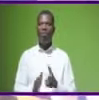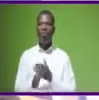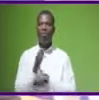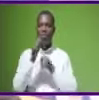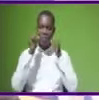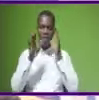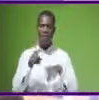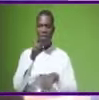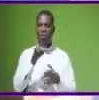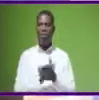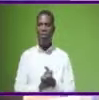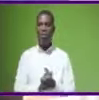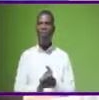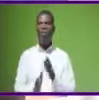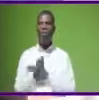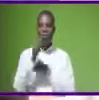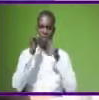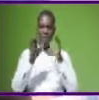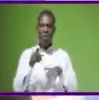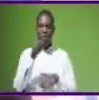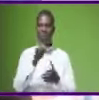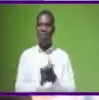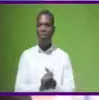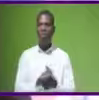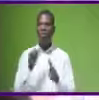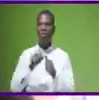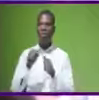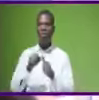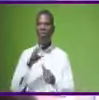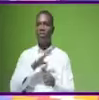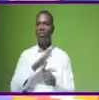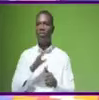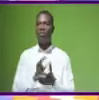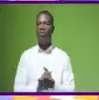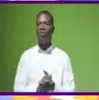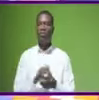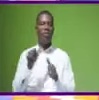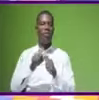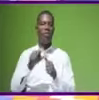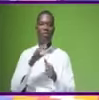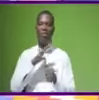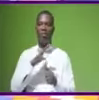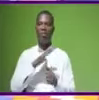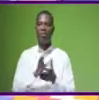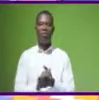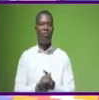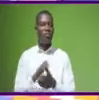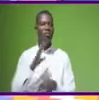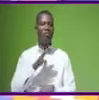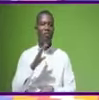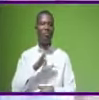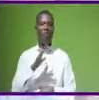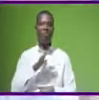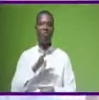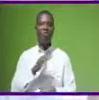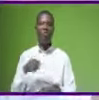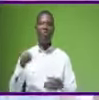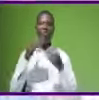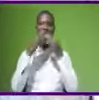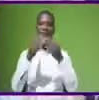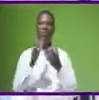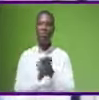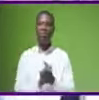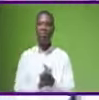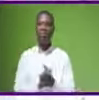you amen ya men shirama baby and your fine. Yes. Baby and your fine. Yes. Baby and your fine. Yeah, that was.